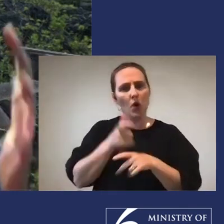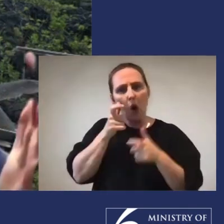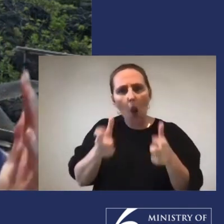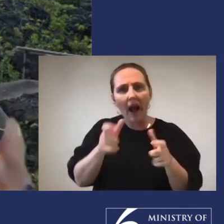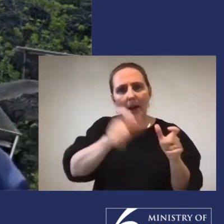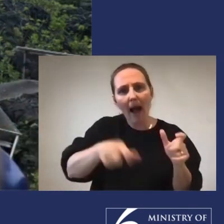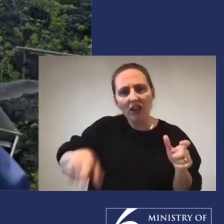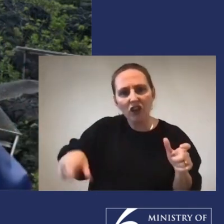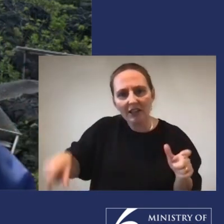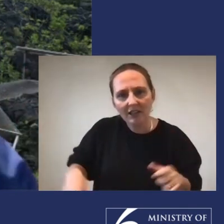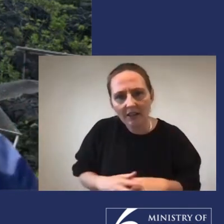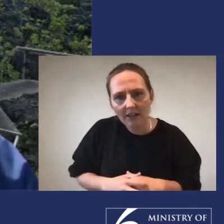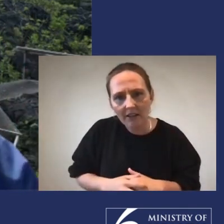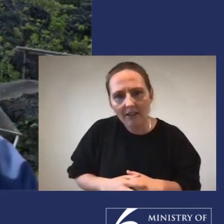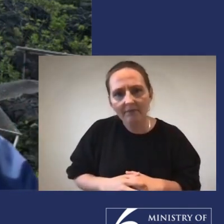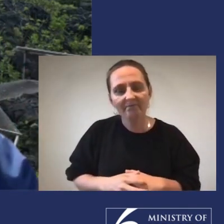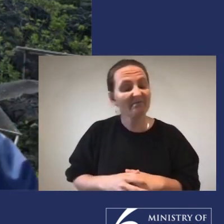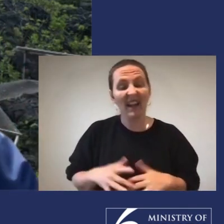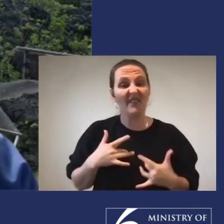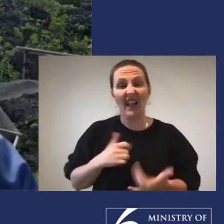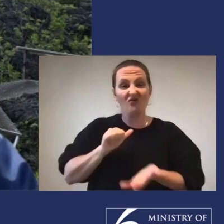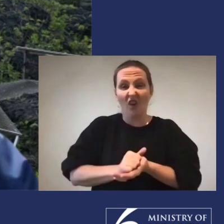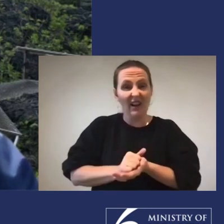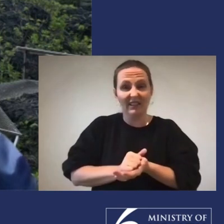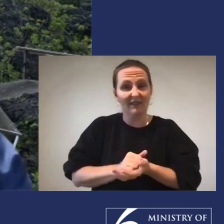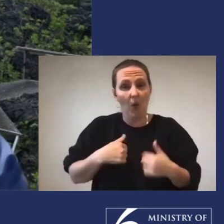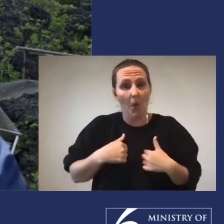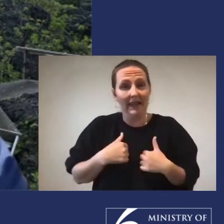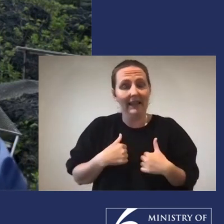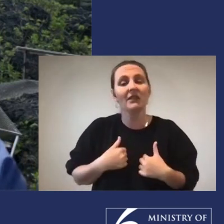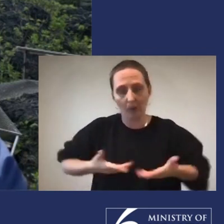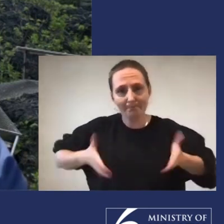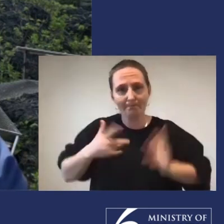bulb moment. I thought, no, that's the right thing to do. I'm going. So I went and did it. So